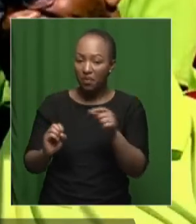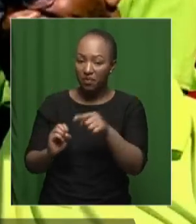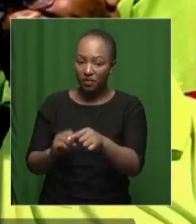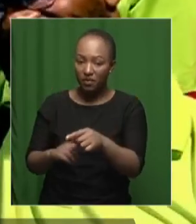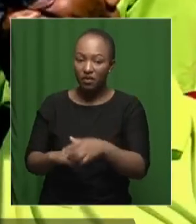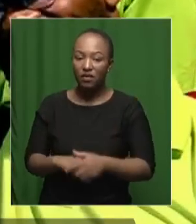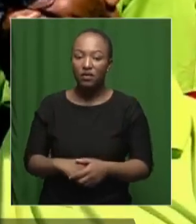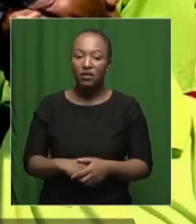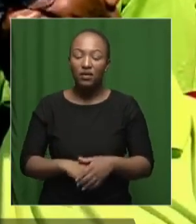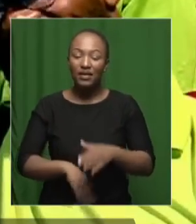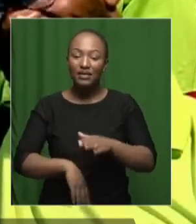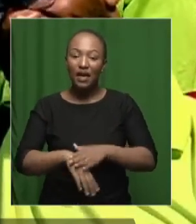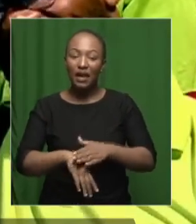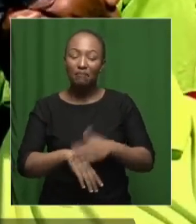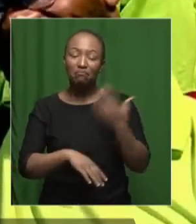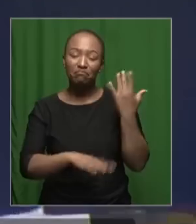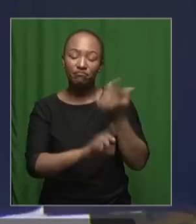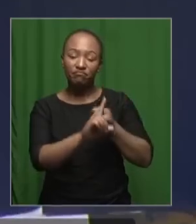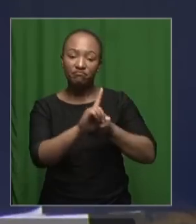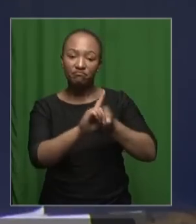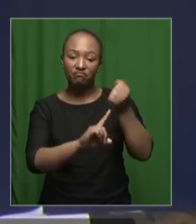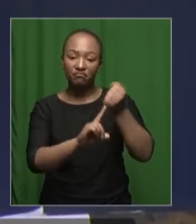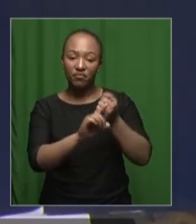During the struggle for freedom,